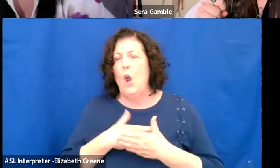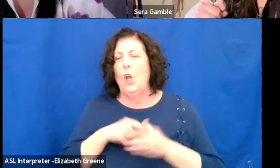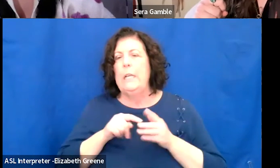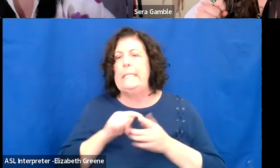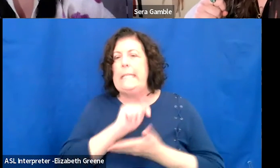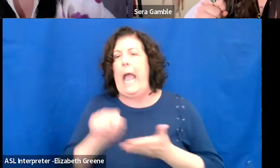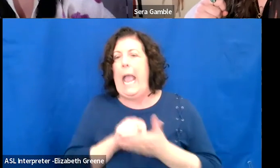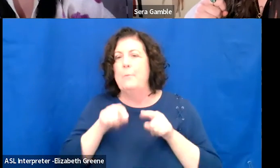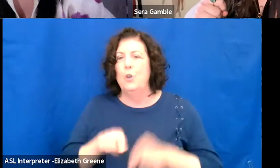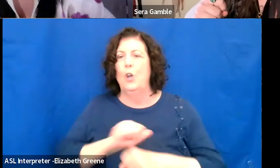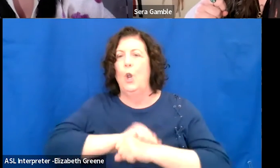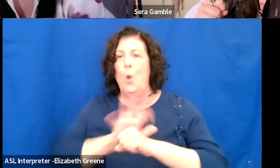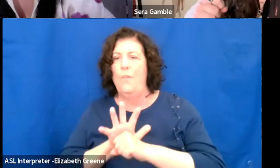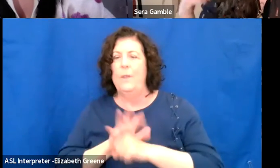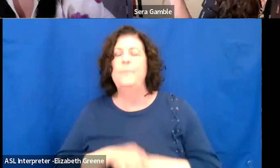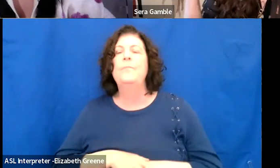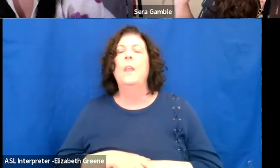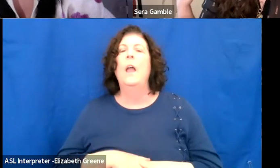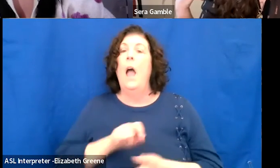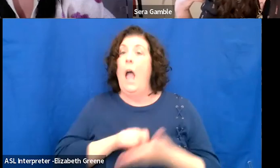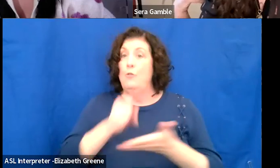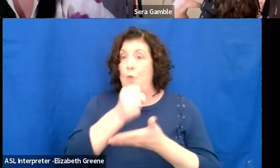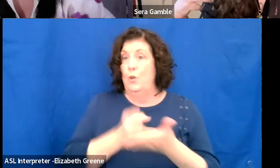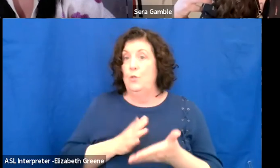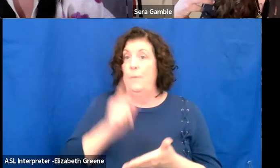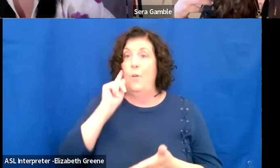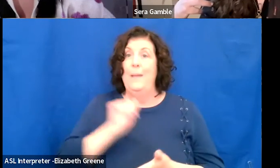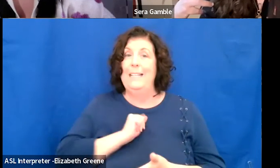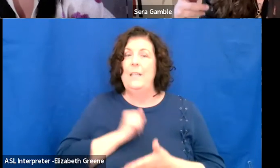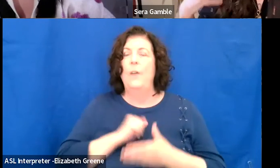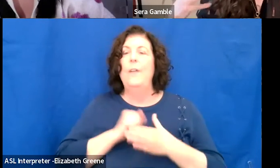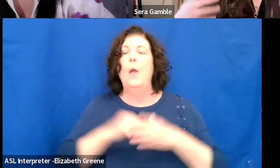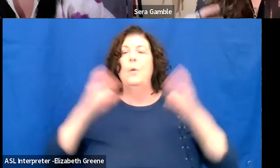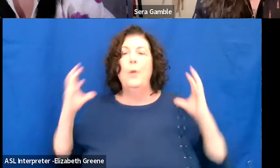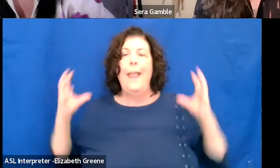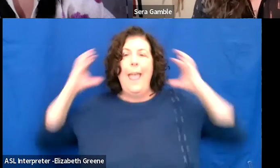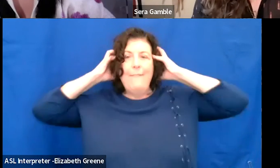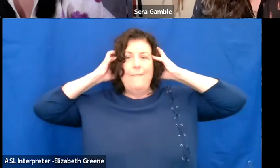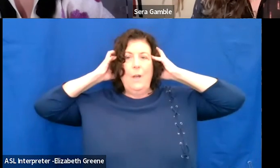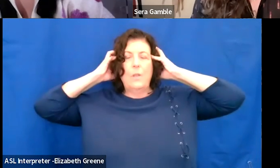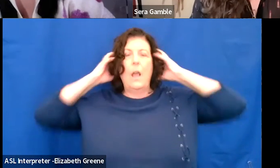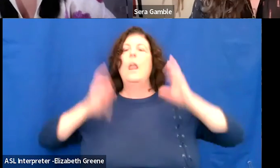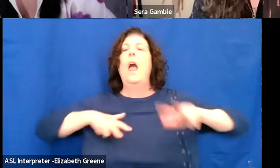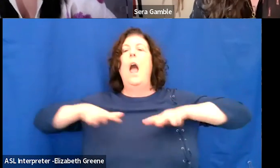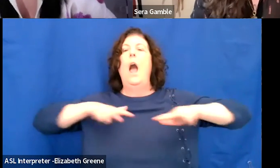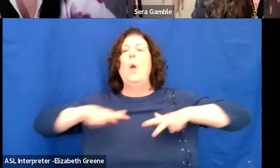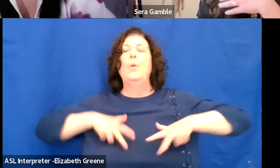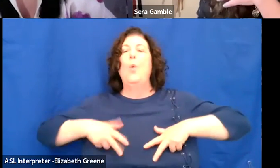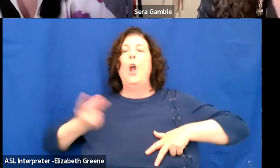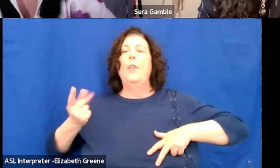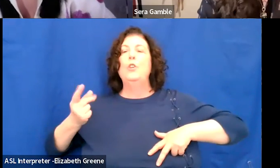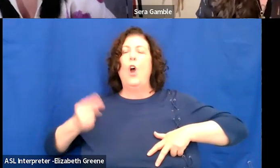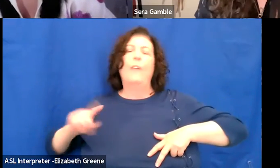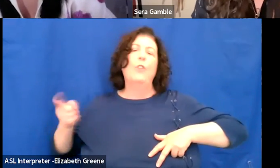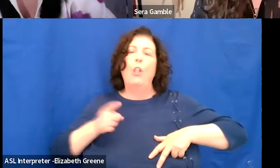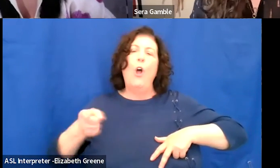is I wrote a script out for myself. I would put headphones on and take my dog for a long walk and just pretend I was on a call. Mm. And I would just